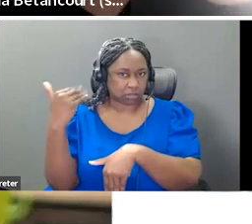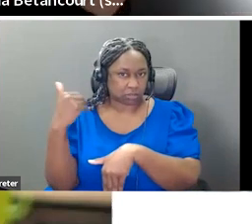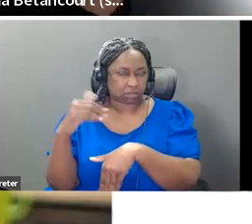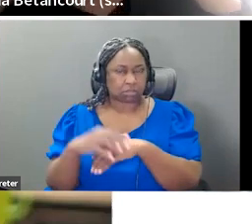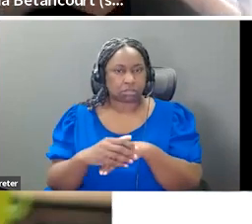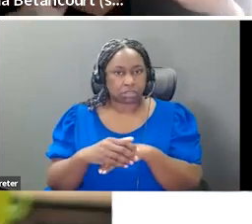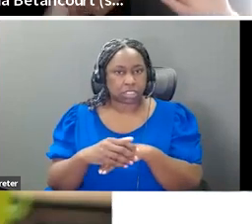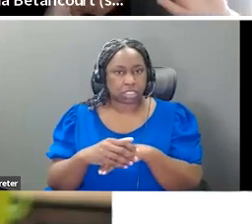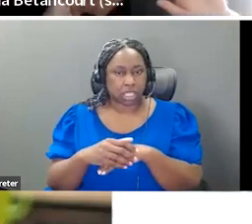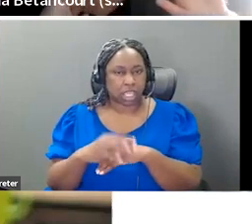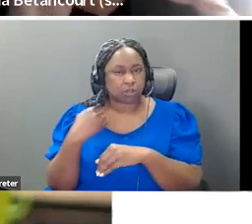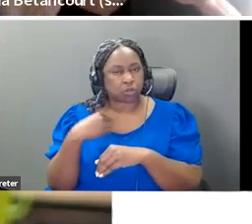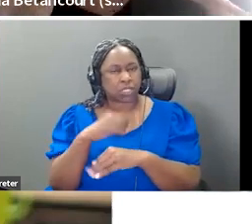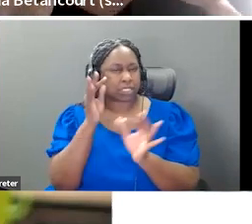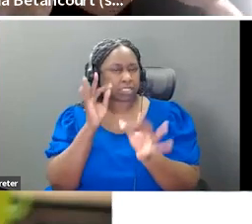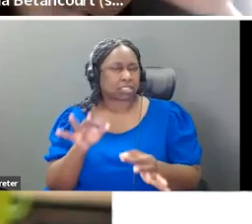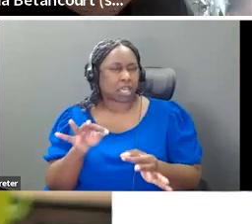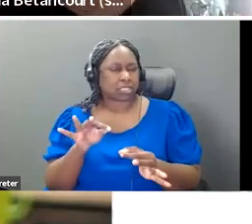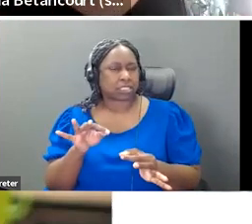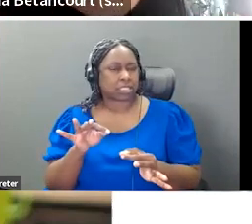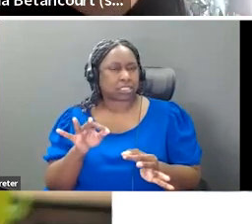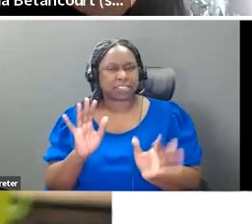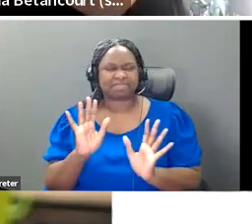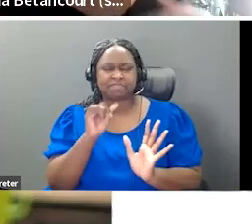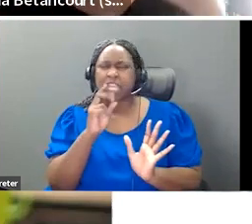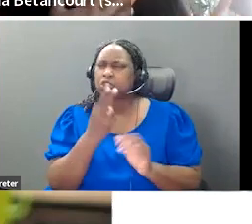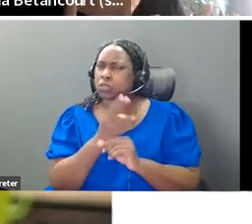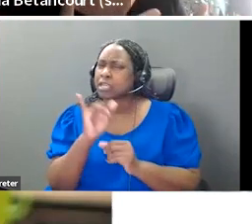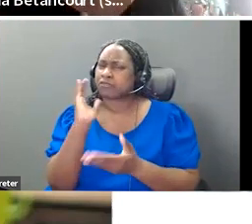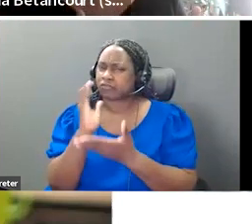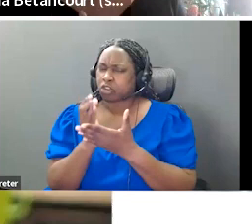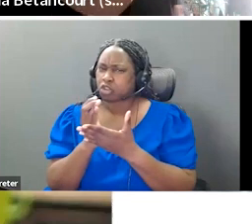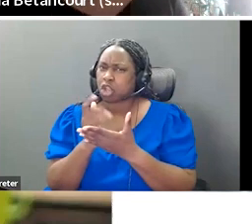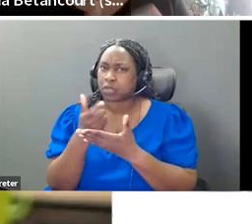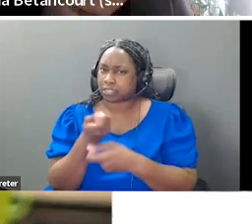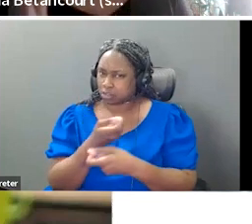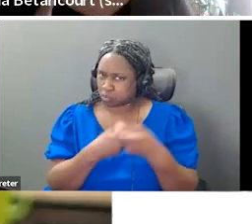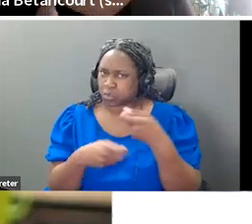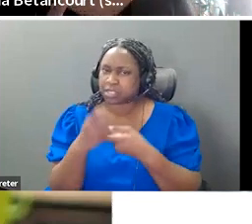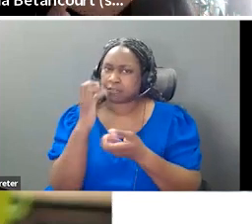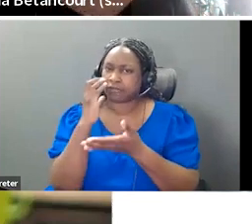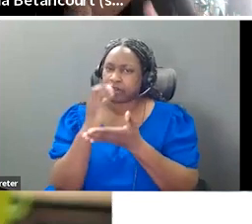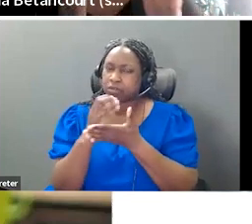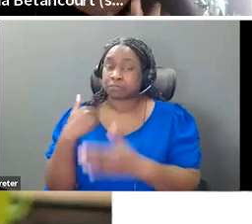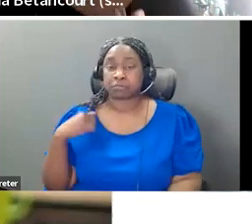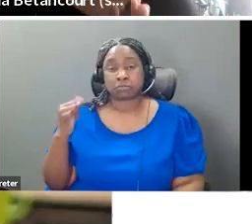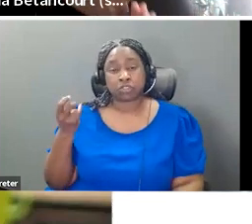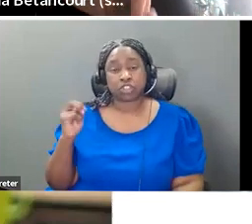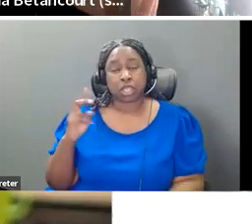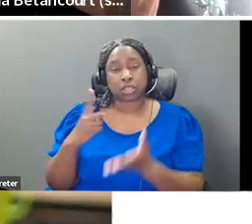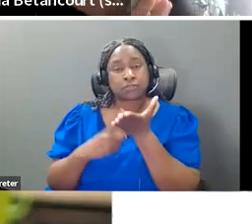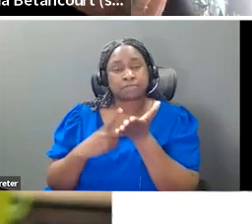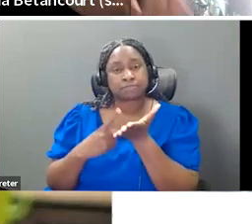of compositional reasons, we decided to not use that photo and we needed to switch it out. And John and I had talked about,